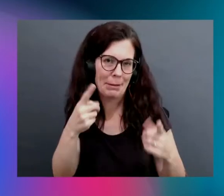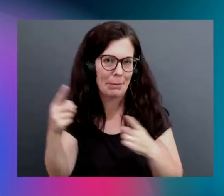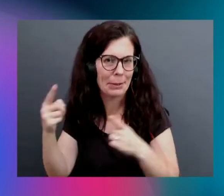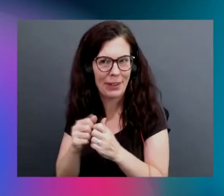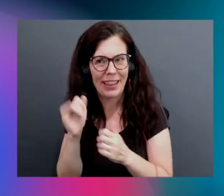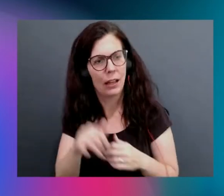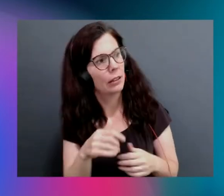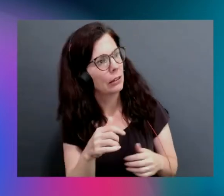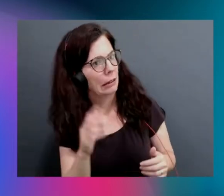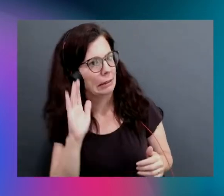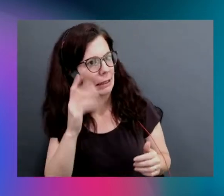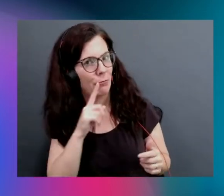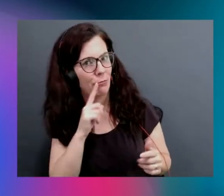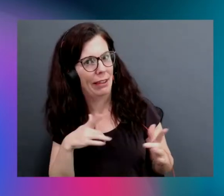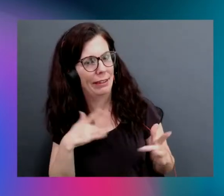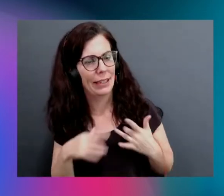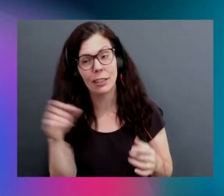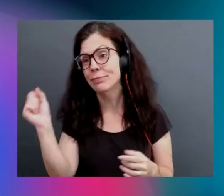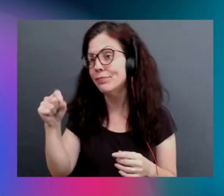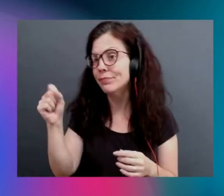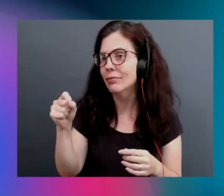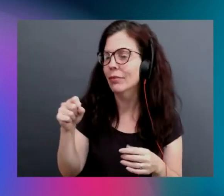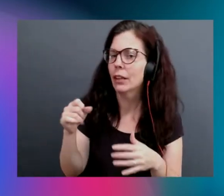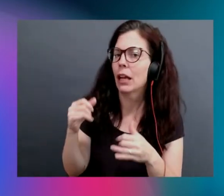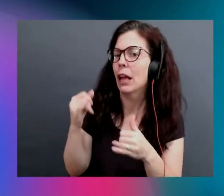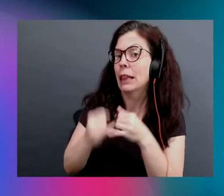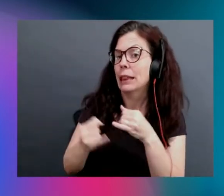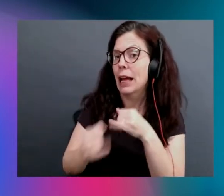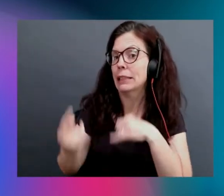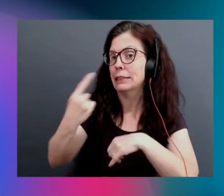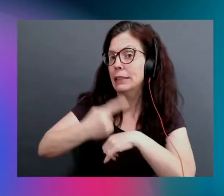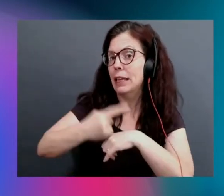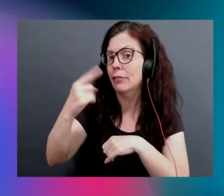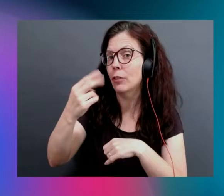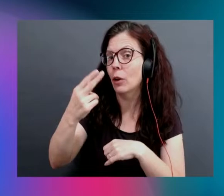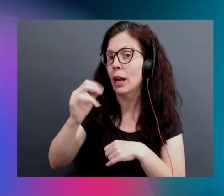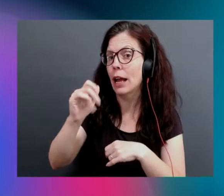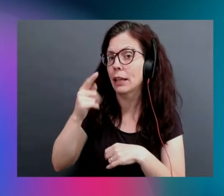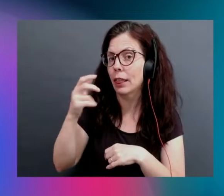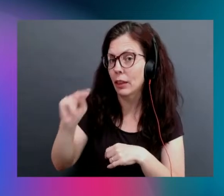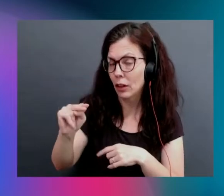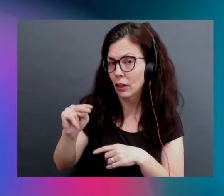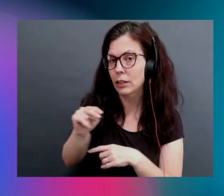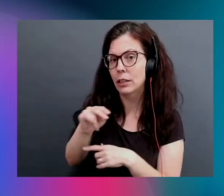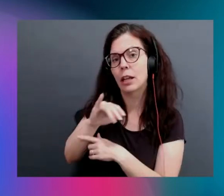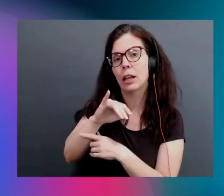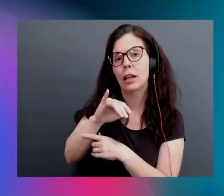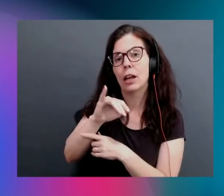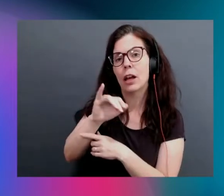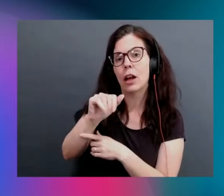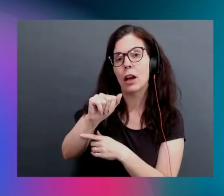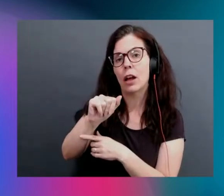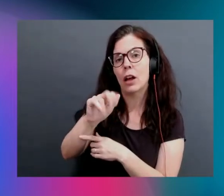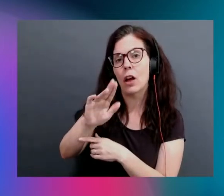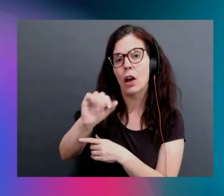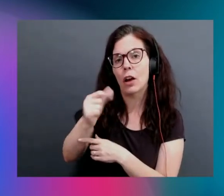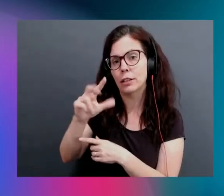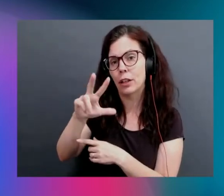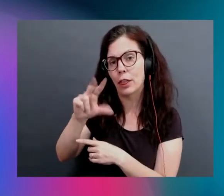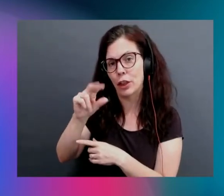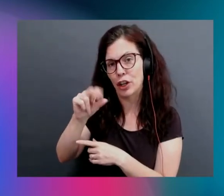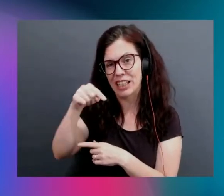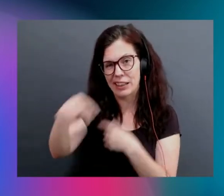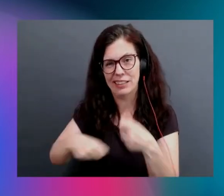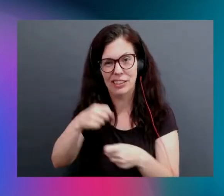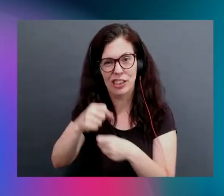exciting. Yeah, and I see that the last date for this hackathon is 30th of August, 2022. So,